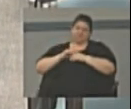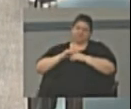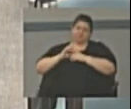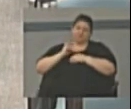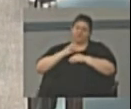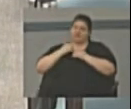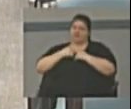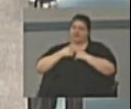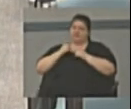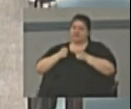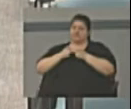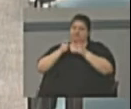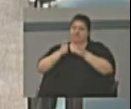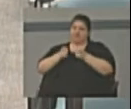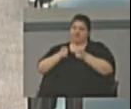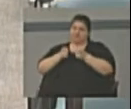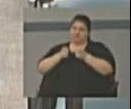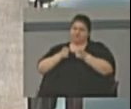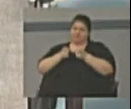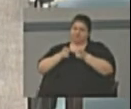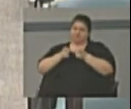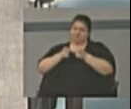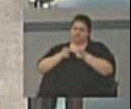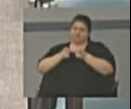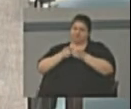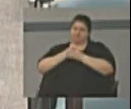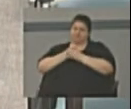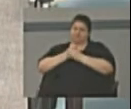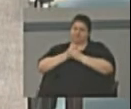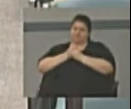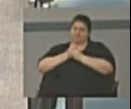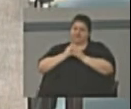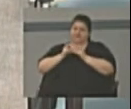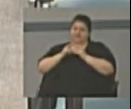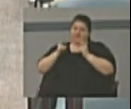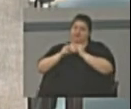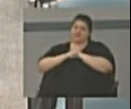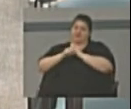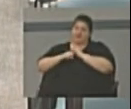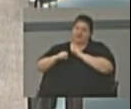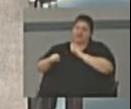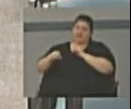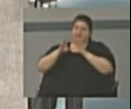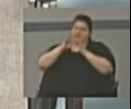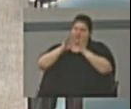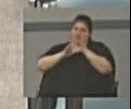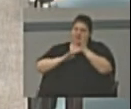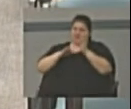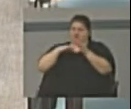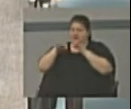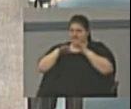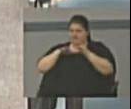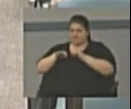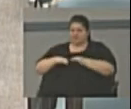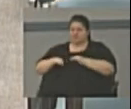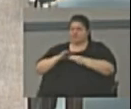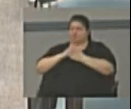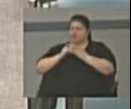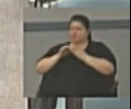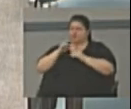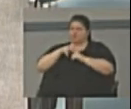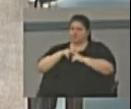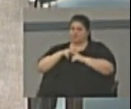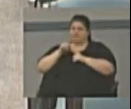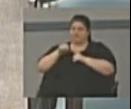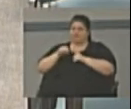have submitted a very lengthy analysis as part of our application. We believe this